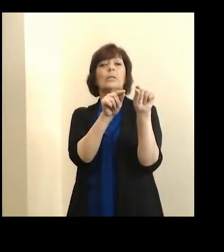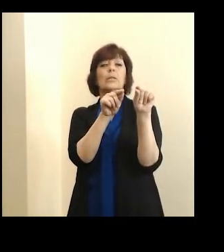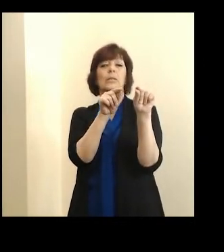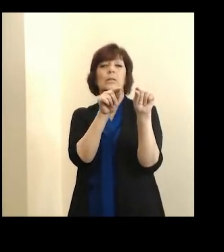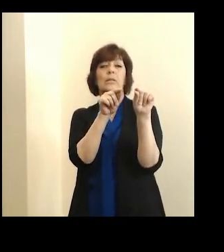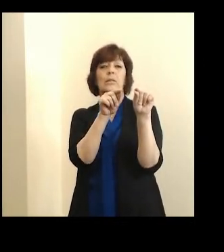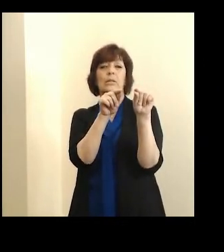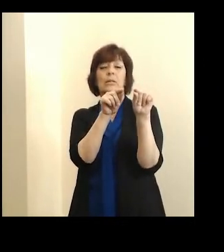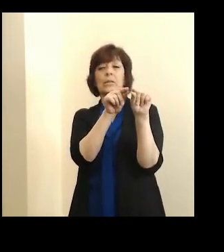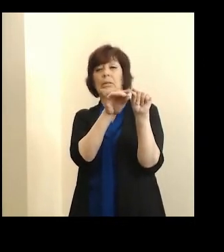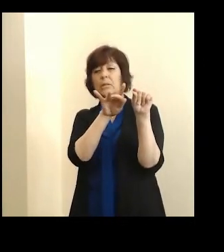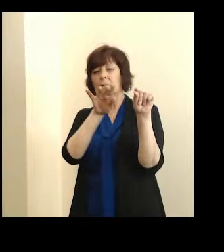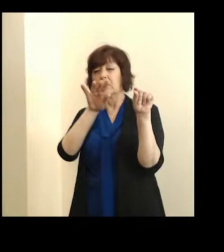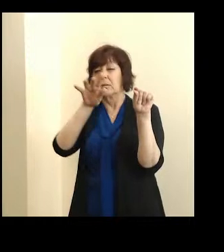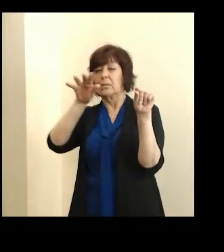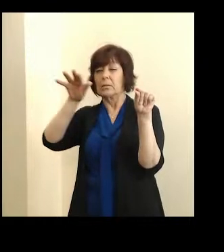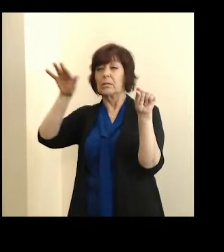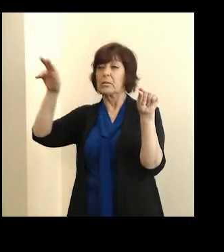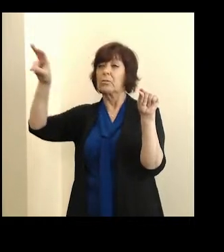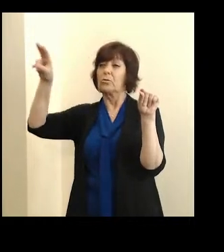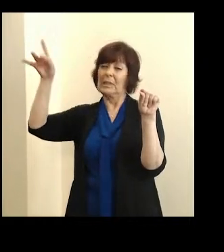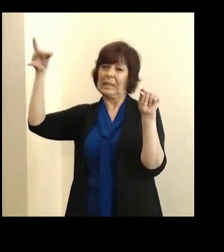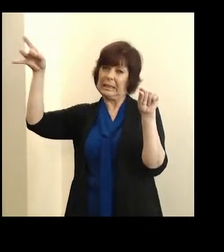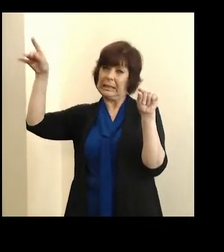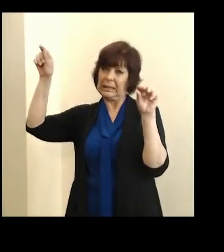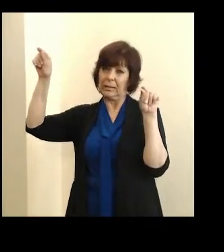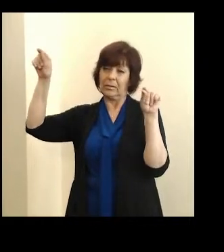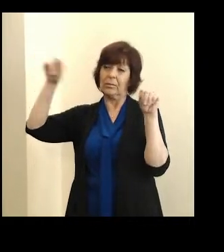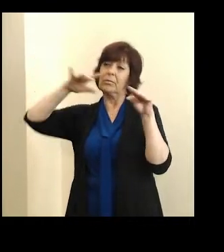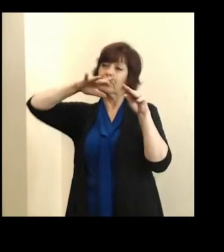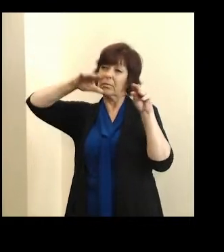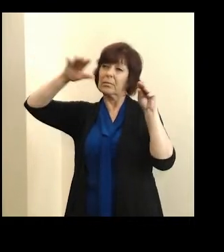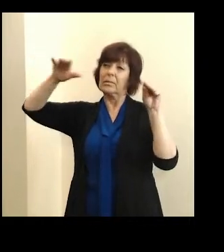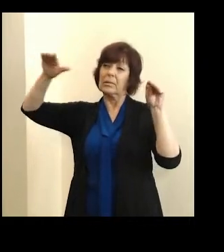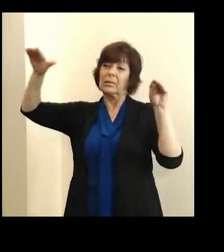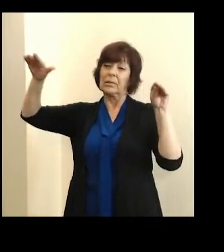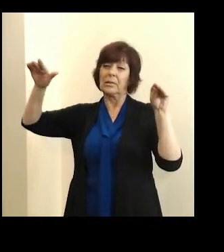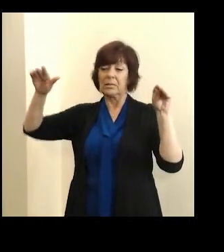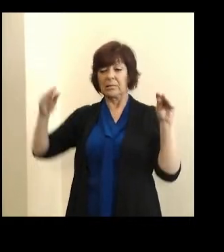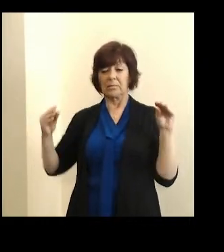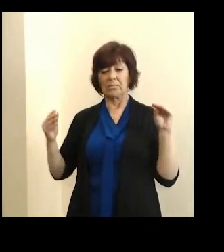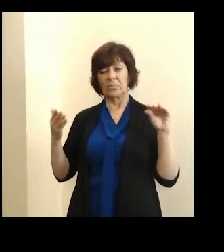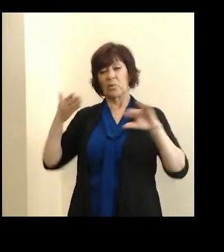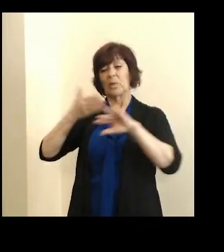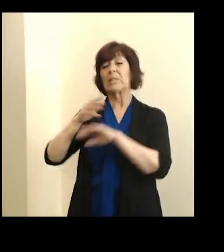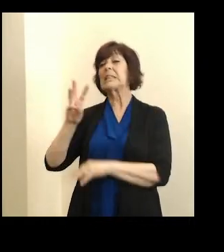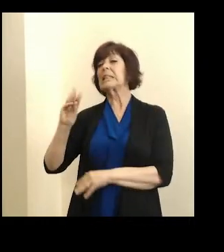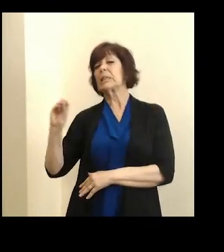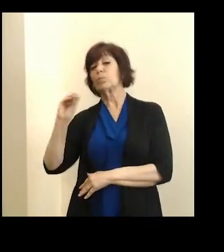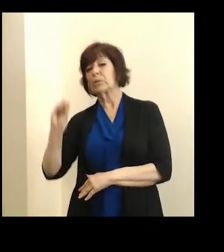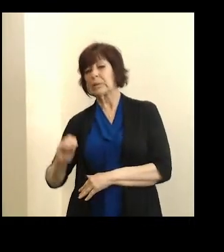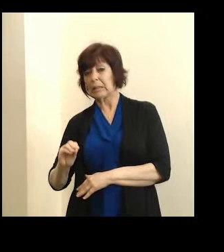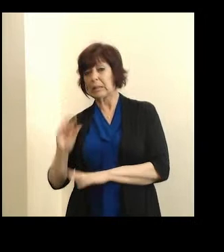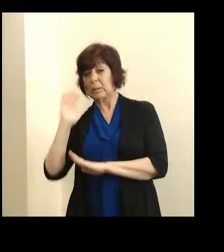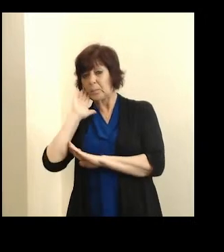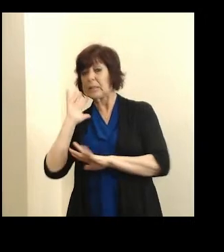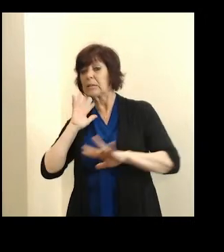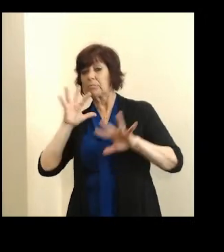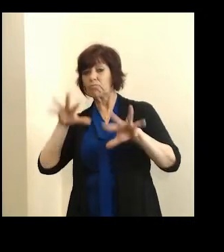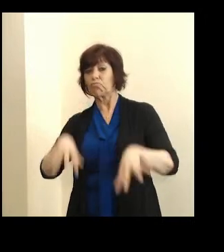of April 4th, 218. A little over 60% of the hospital beds in Erie County hospitals are